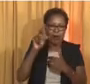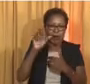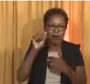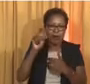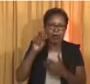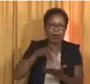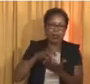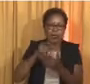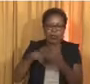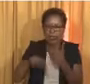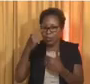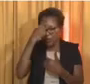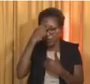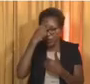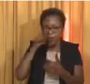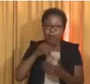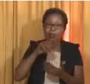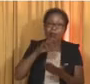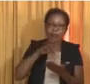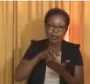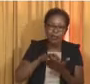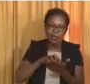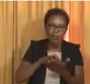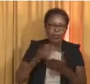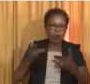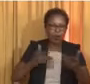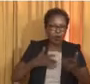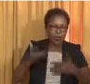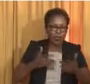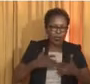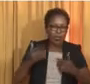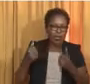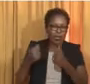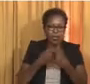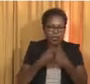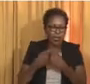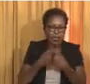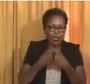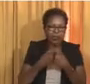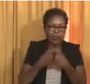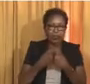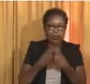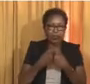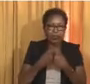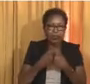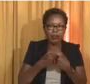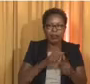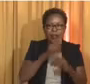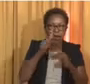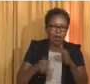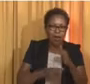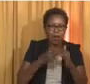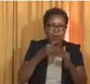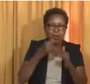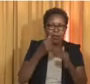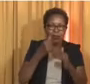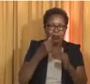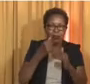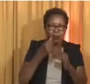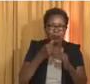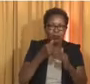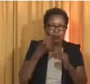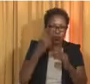case concerned a challenge to the state government of Kerala's attempt under 2 land reform acts to allow